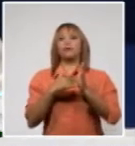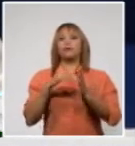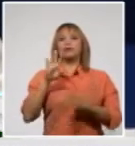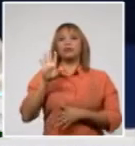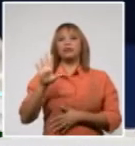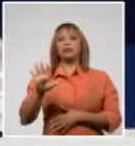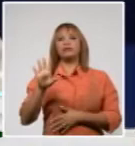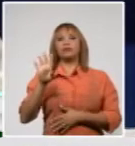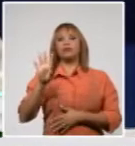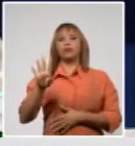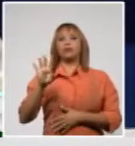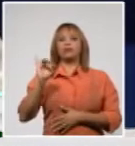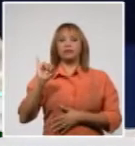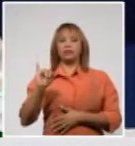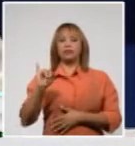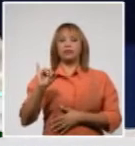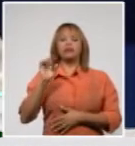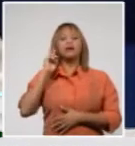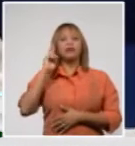samples,